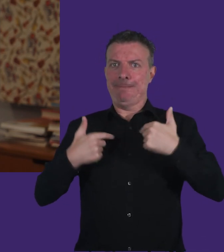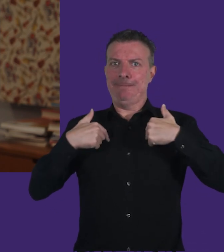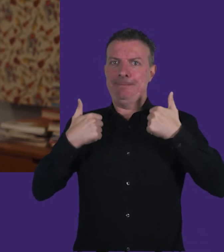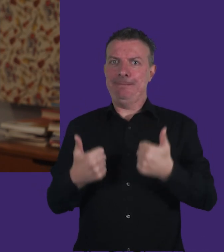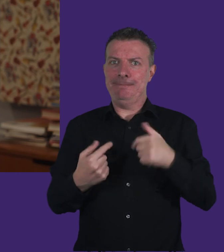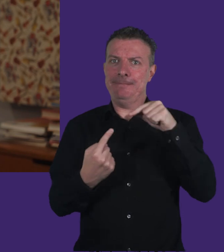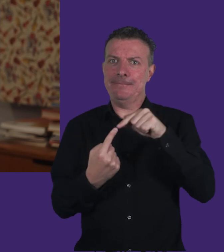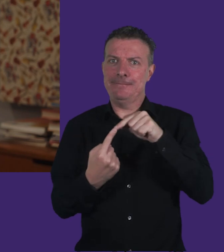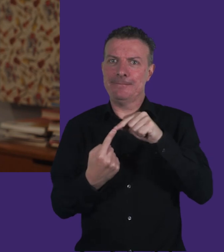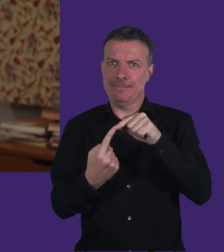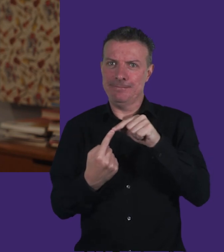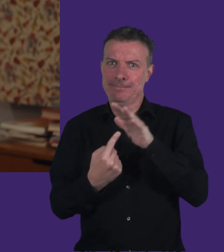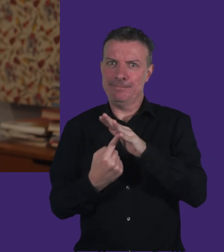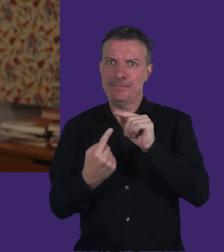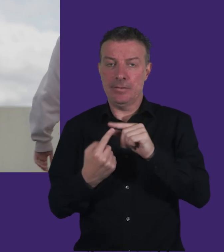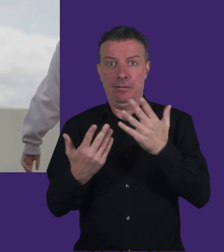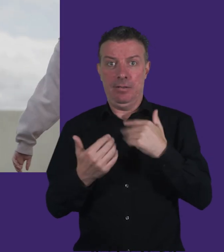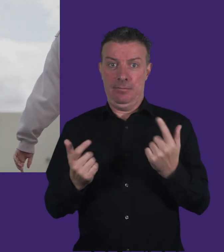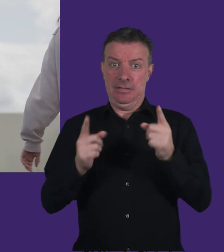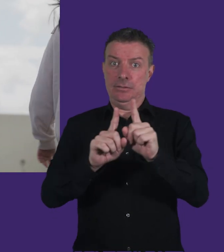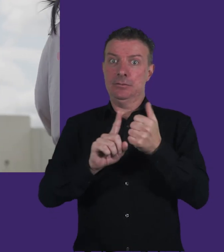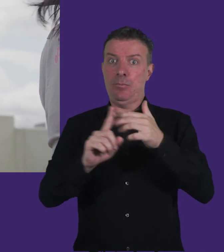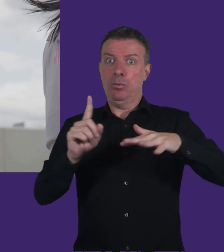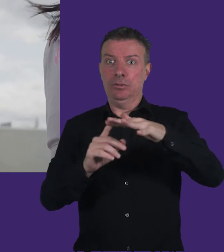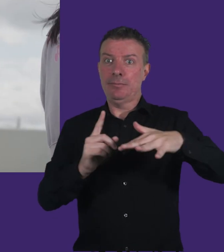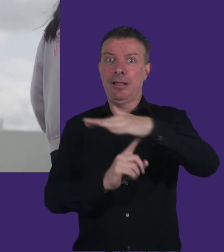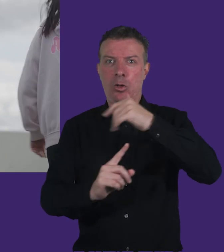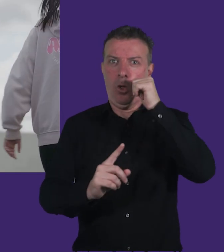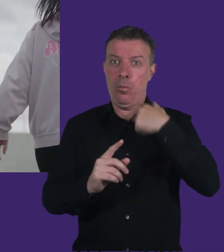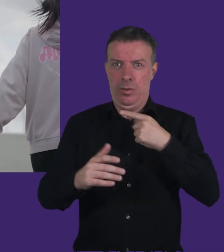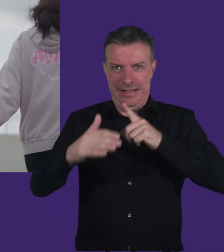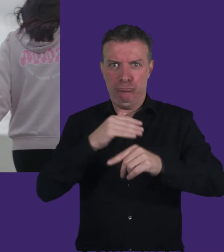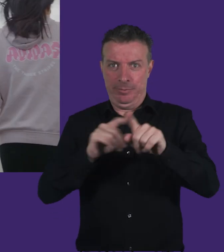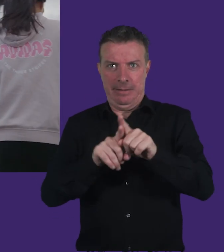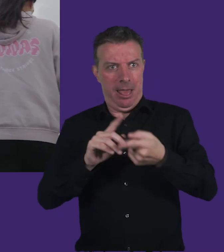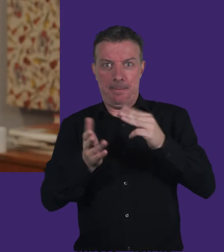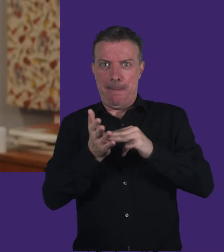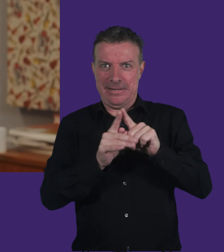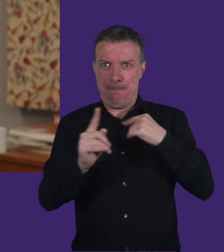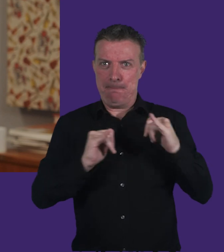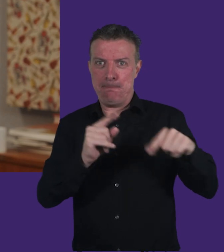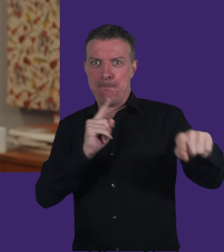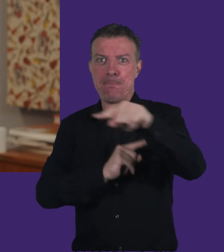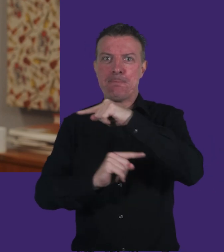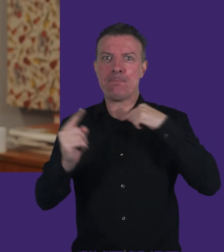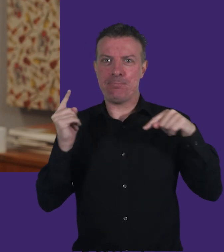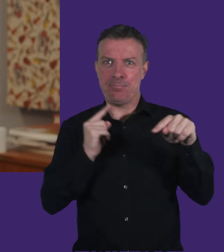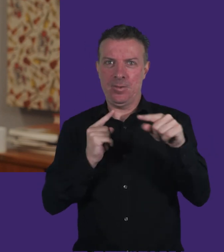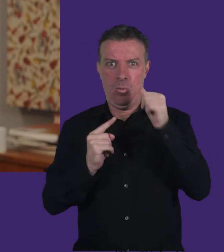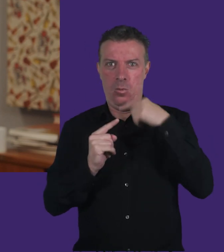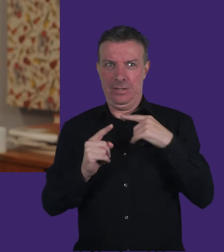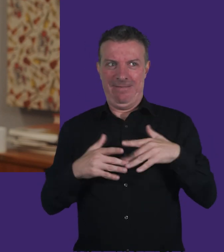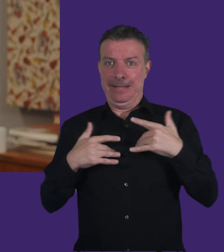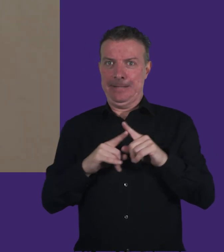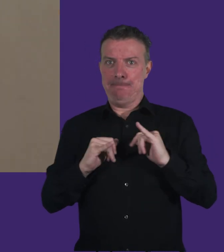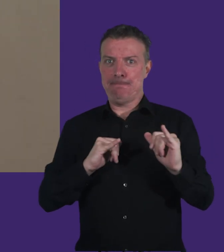getting supported safely. Being a peer support space where they know they're coming into a room with other mums who